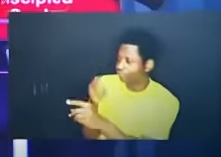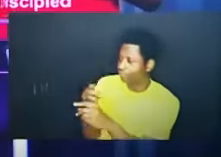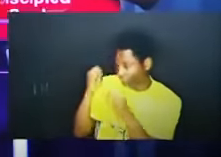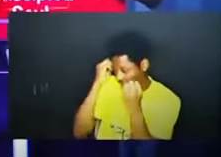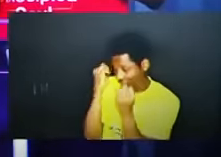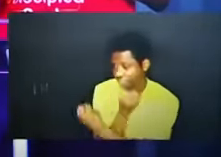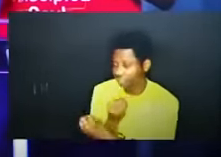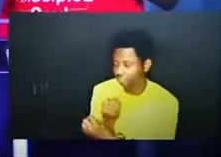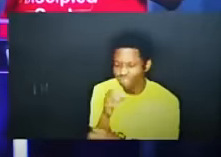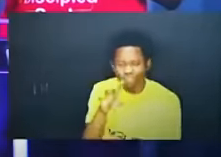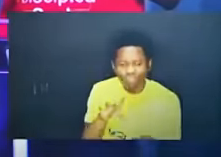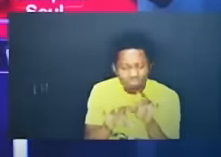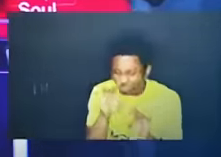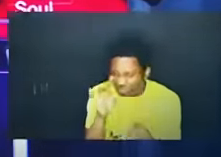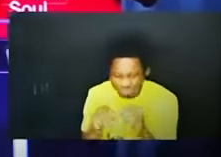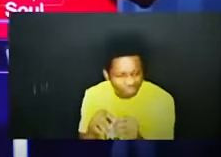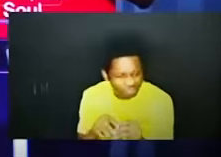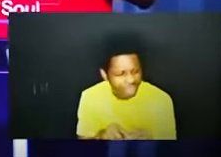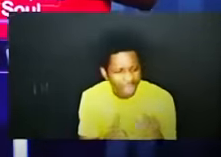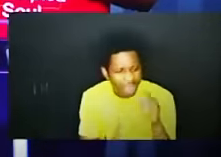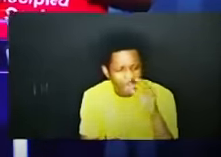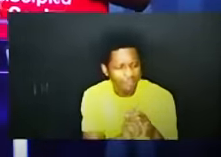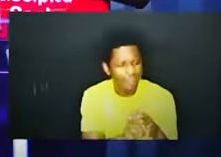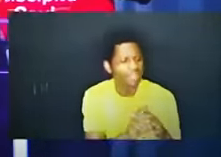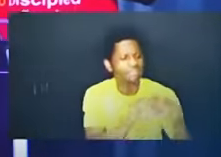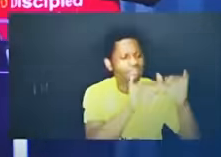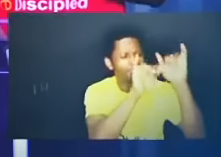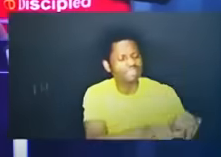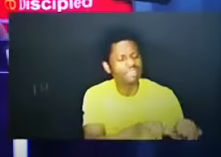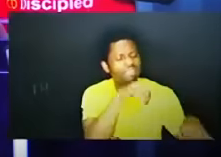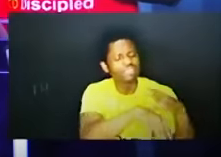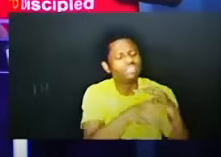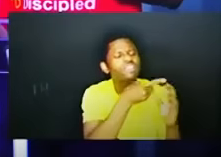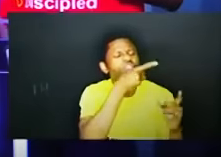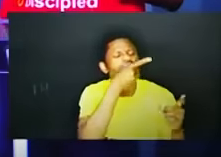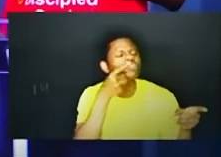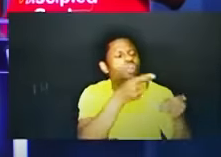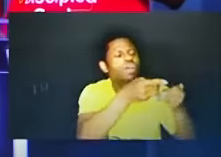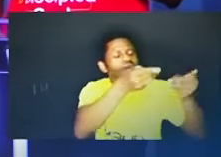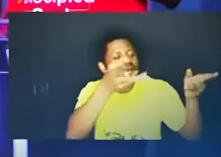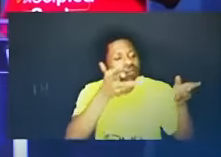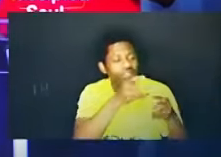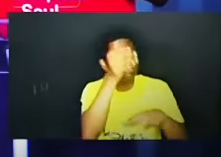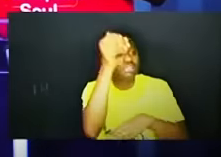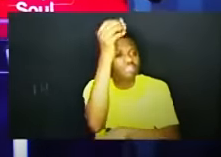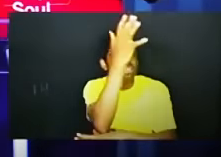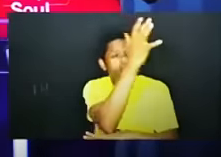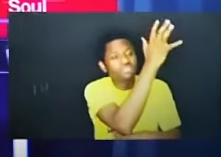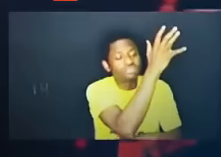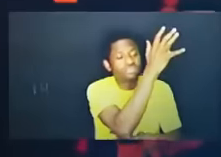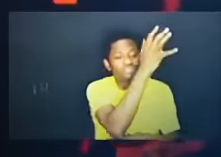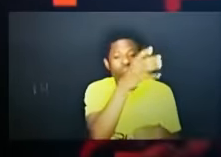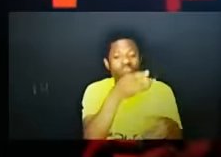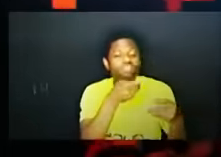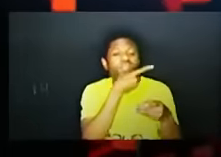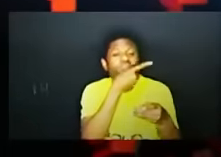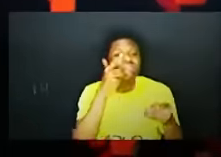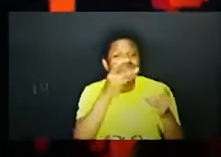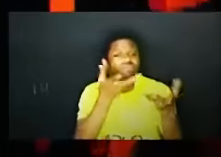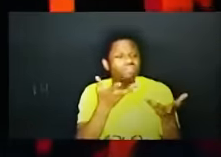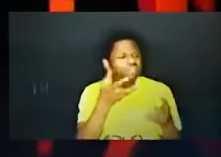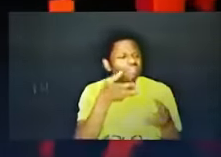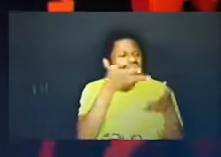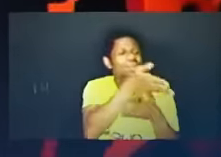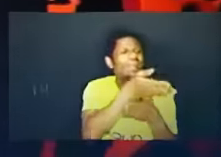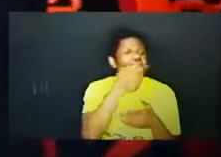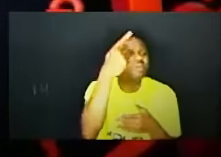wilderness. What were they doing in the wilderness? For what purpose were they in the wilderness? Now